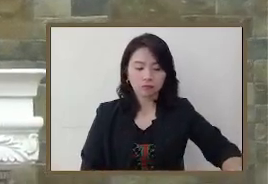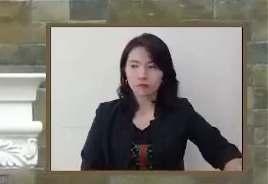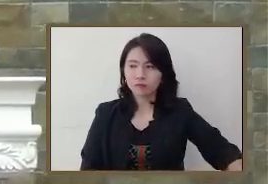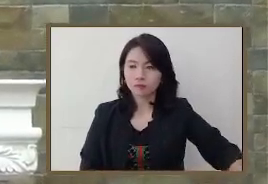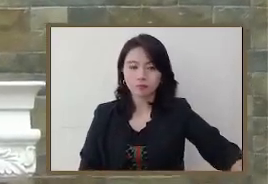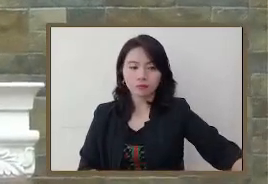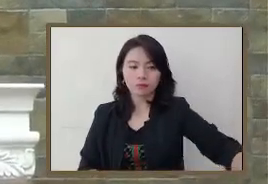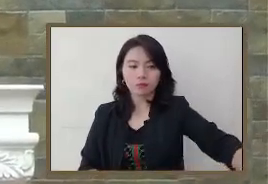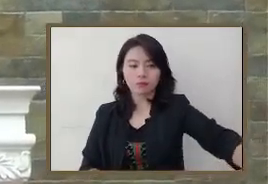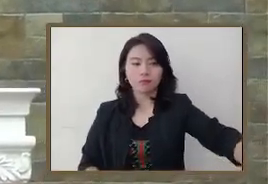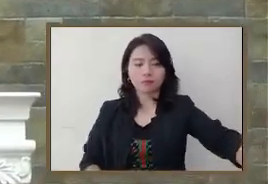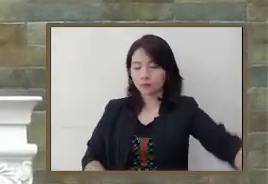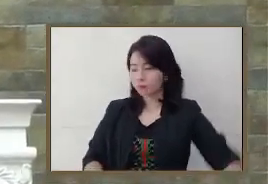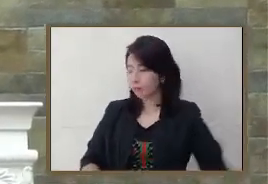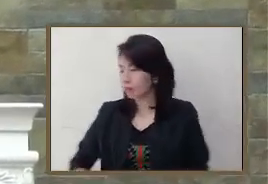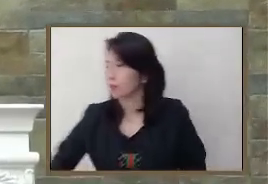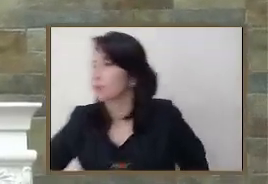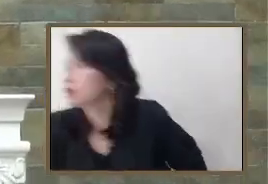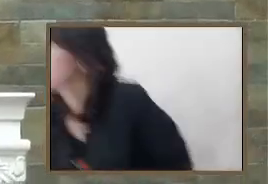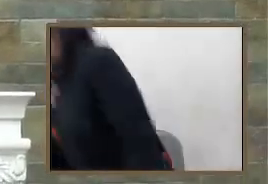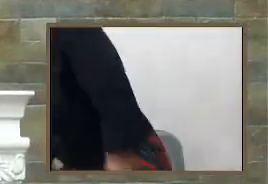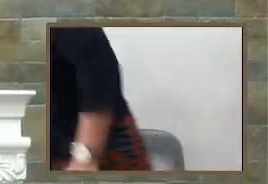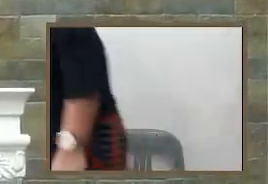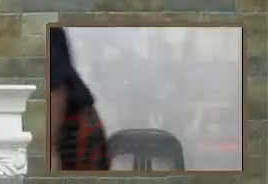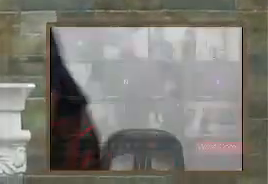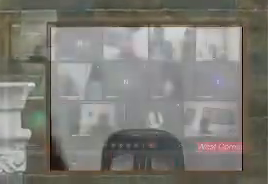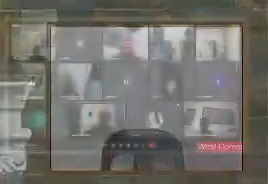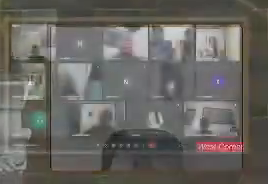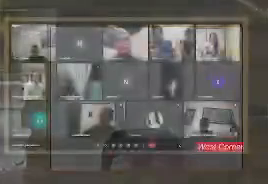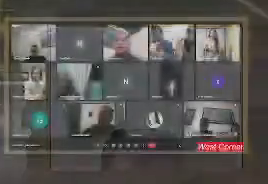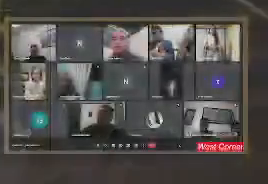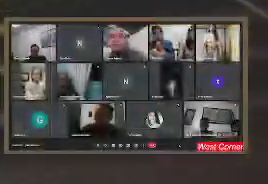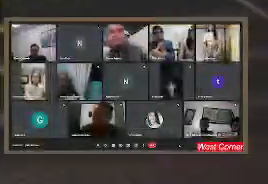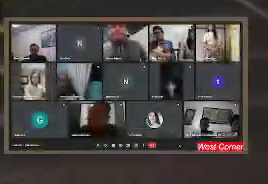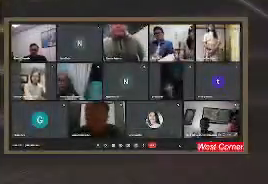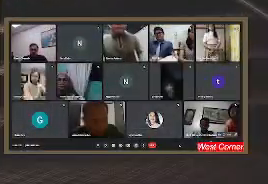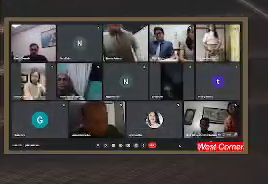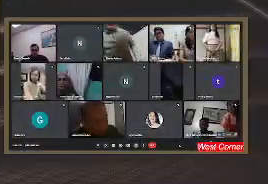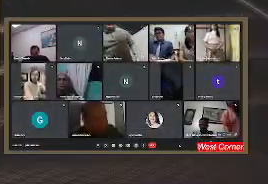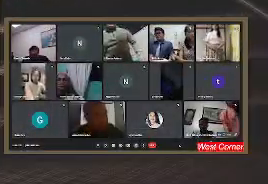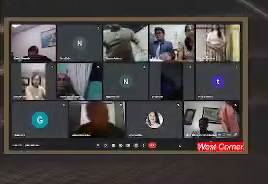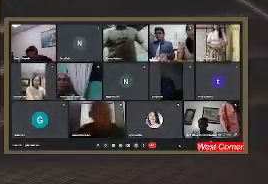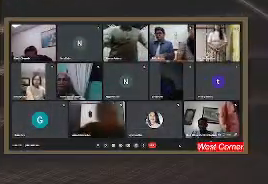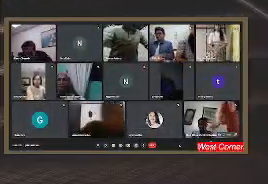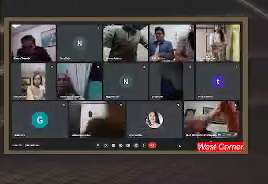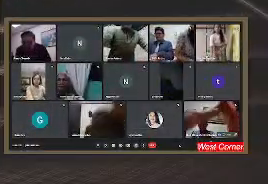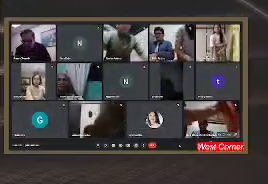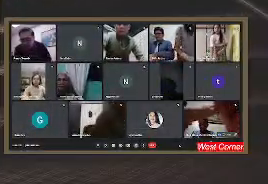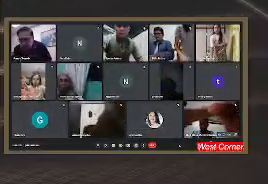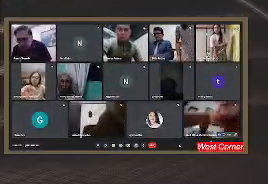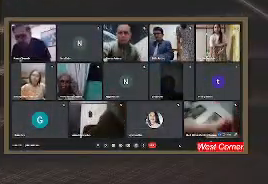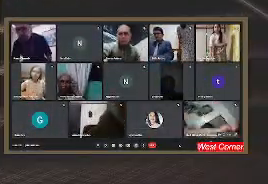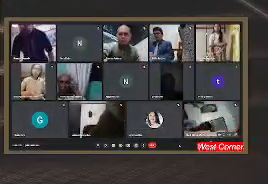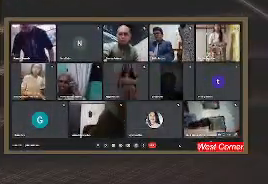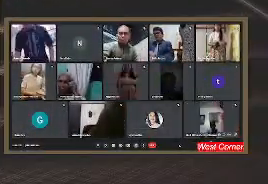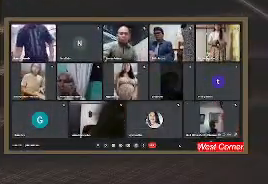All right, shall we all stand, please? And let's go to the book of 2 Peter. This is